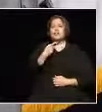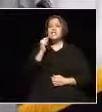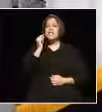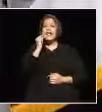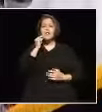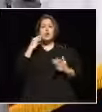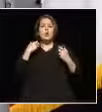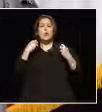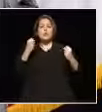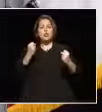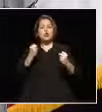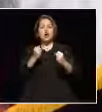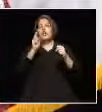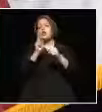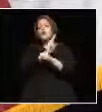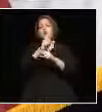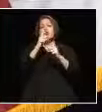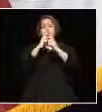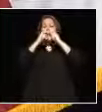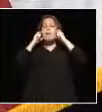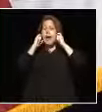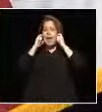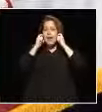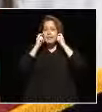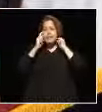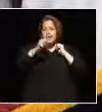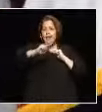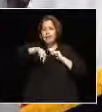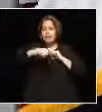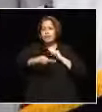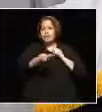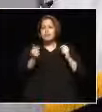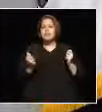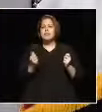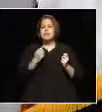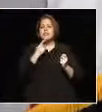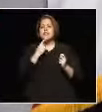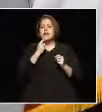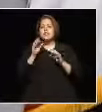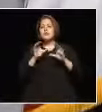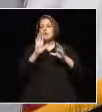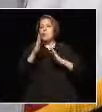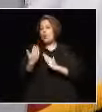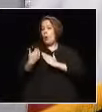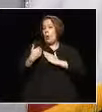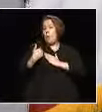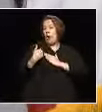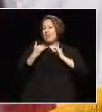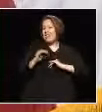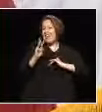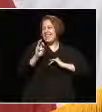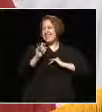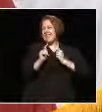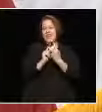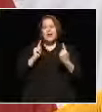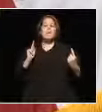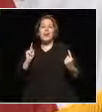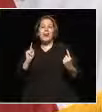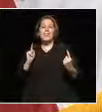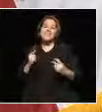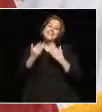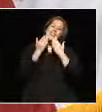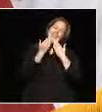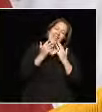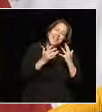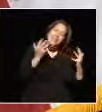Antonio Strong, wear your mask. And on the back, it says, do your part, stay 6 feet apart. So thank you very